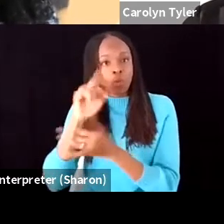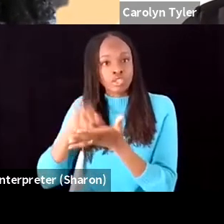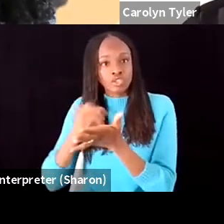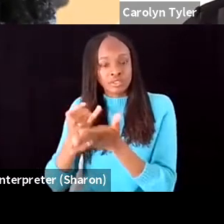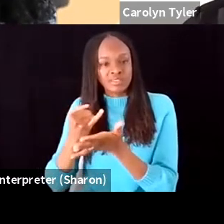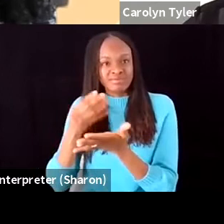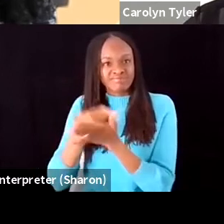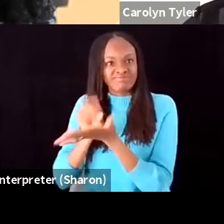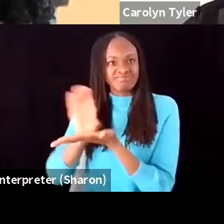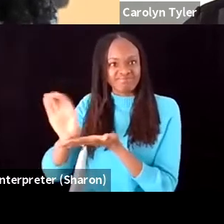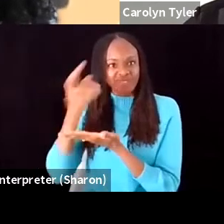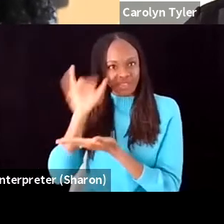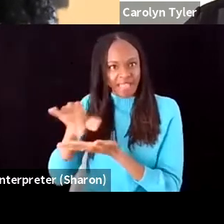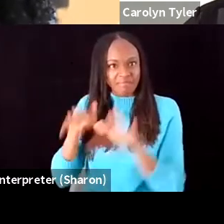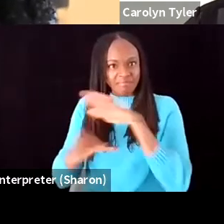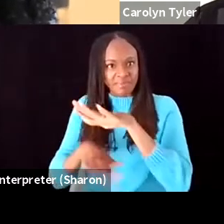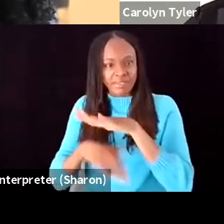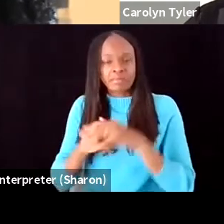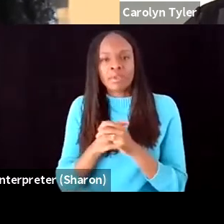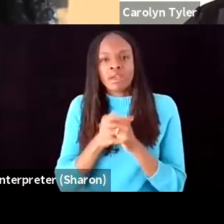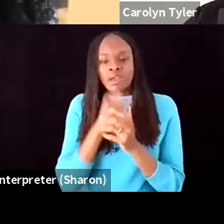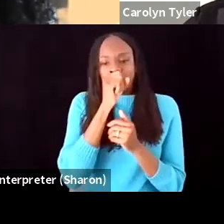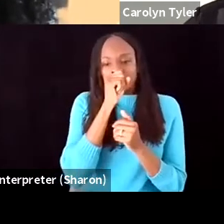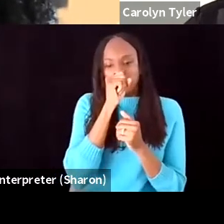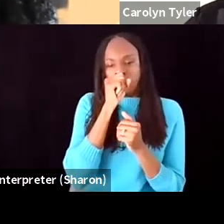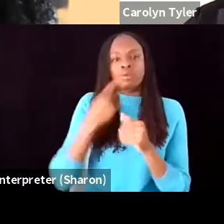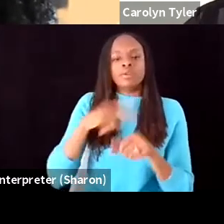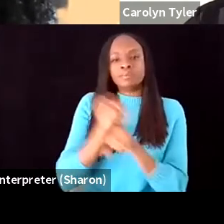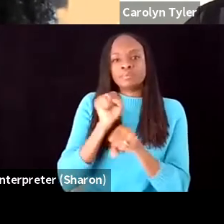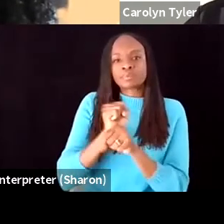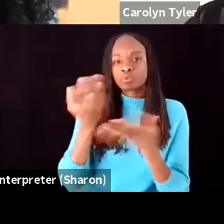basically. And we worked primarily in the first